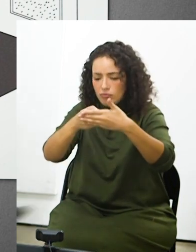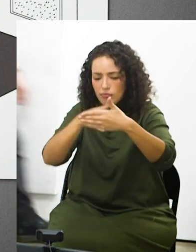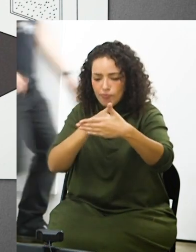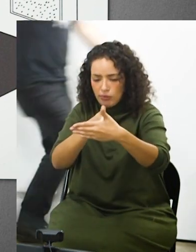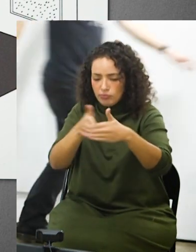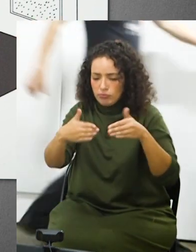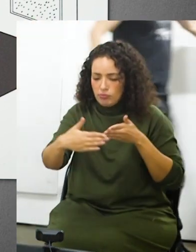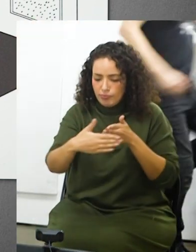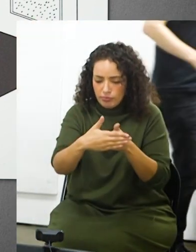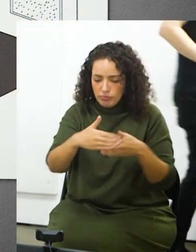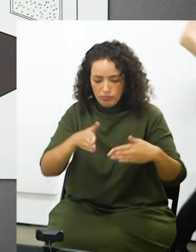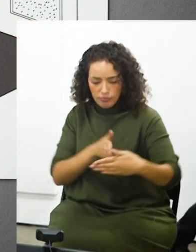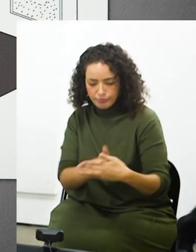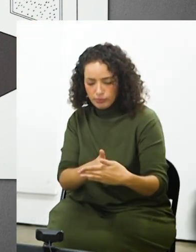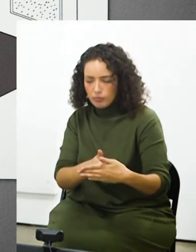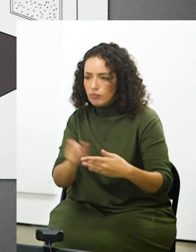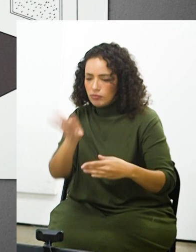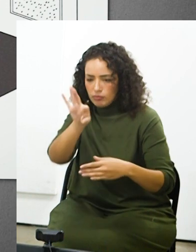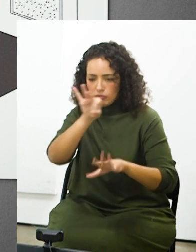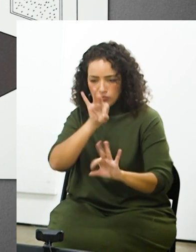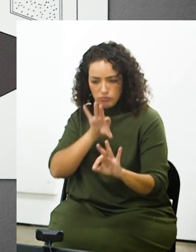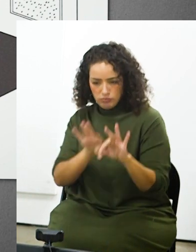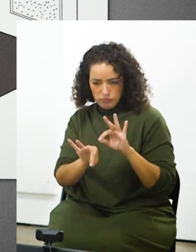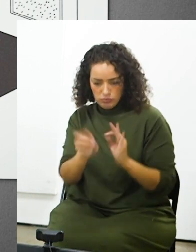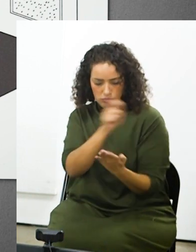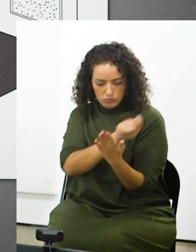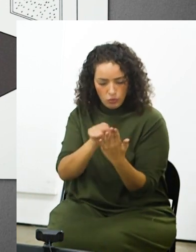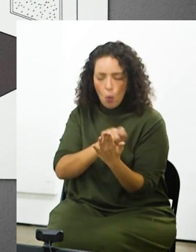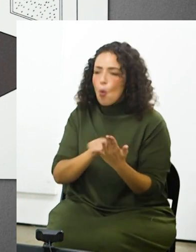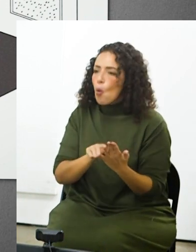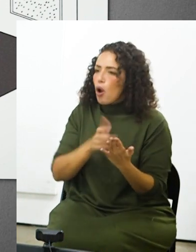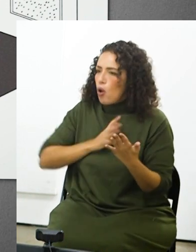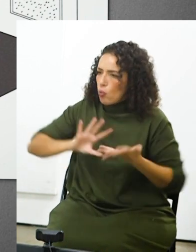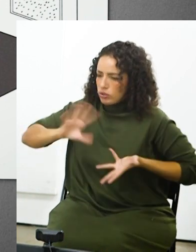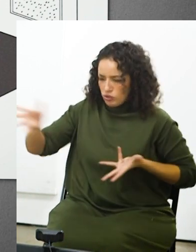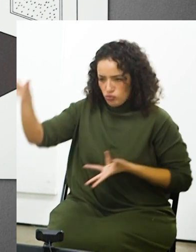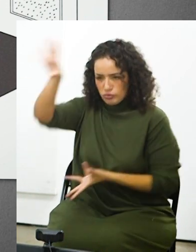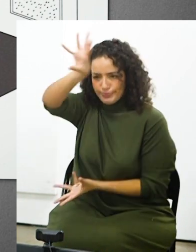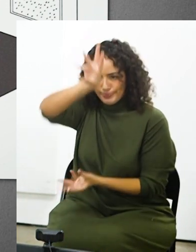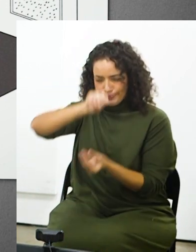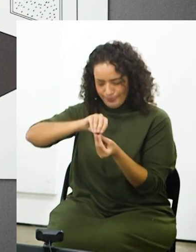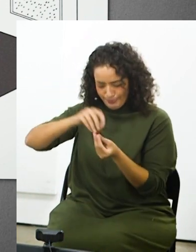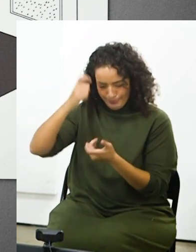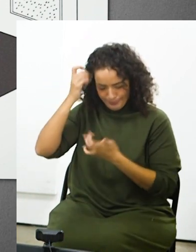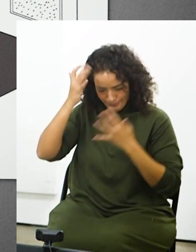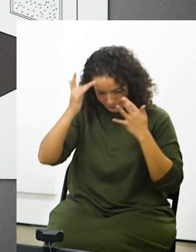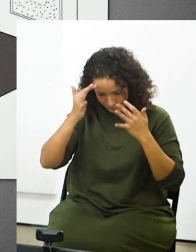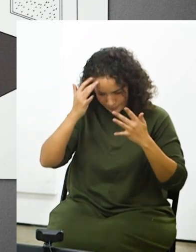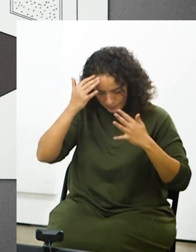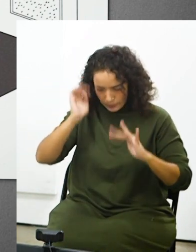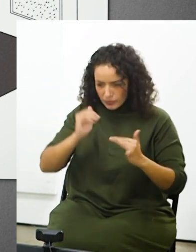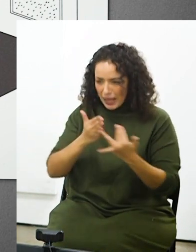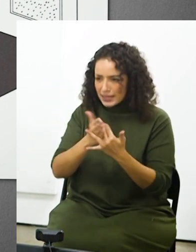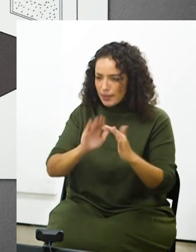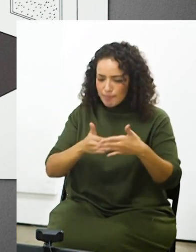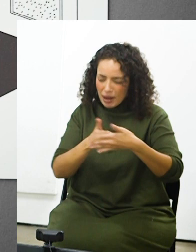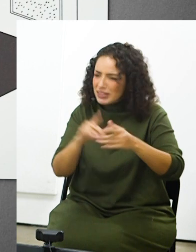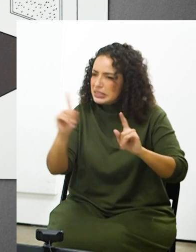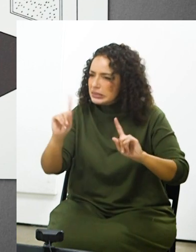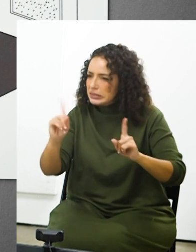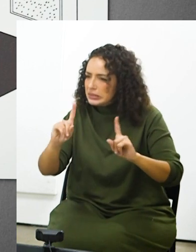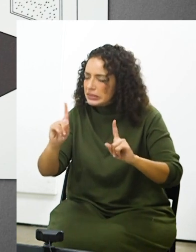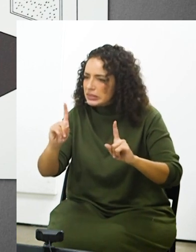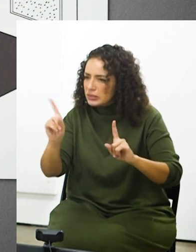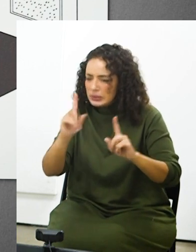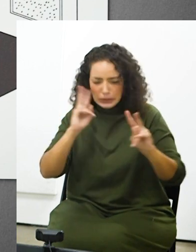beginning of my journey to kind of start combining and thinking about access and what kind of barriers there are existing that could